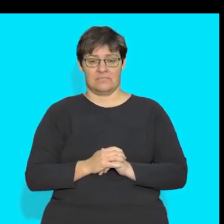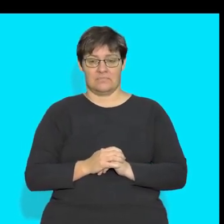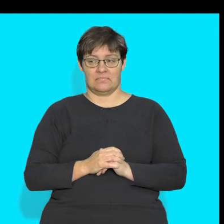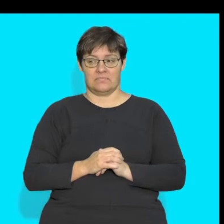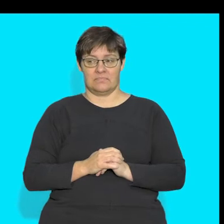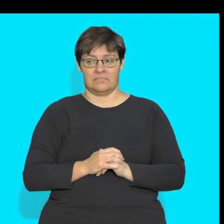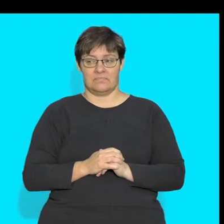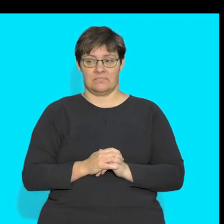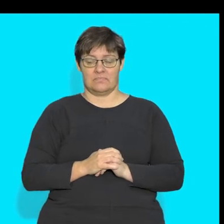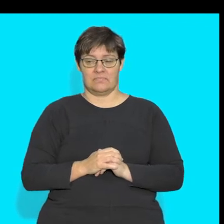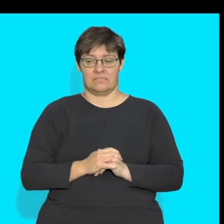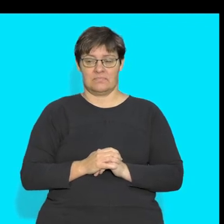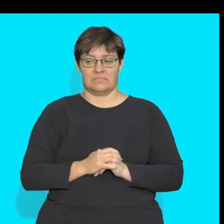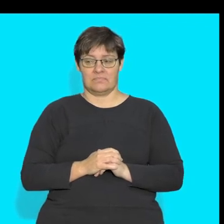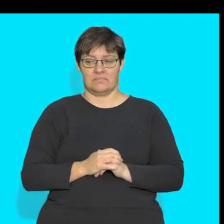incident